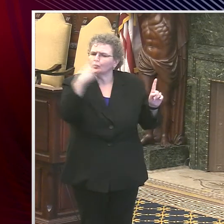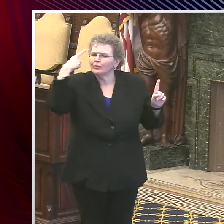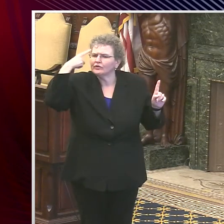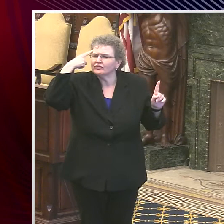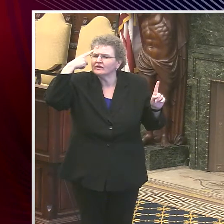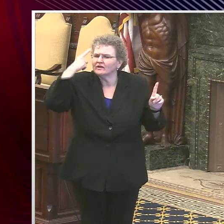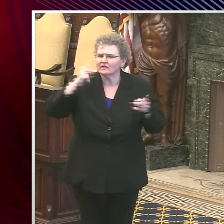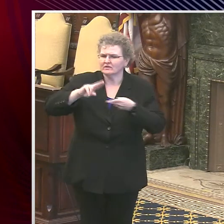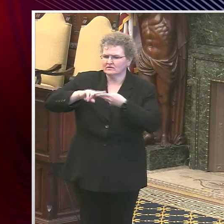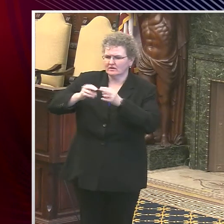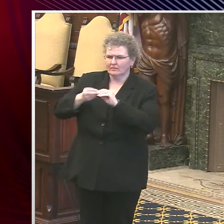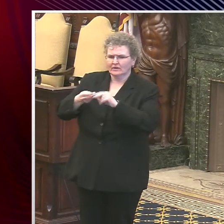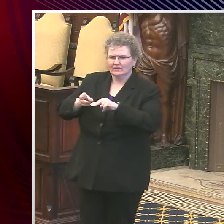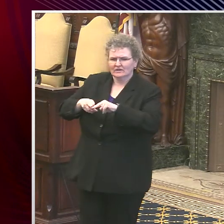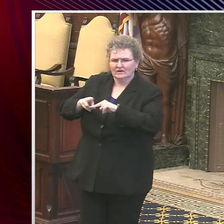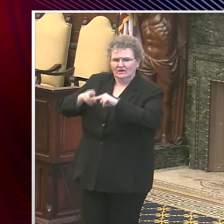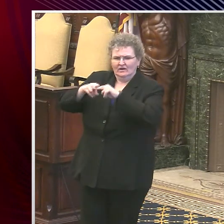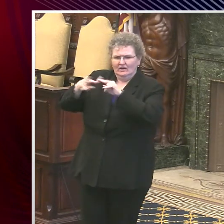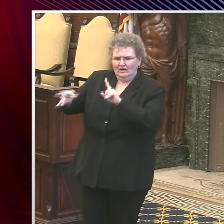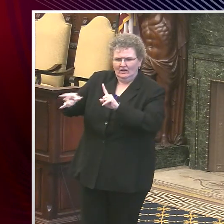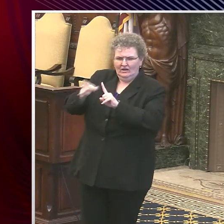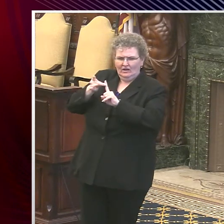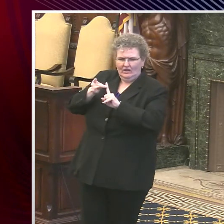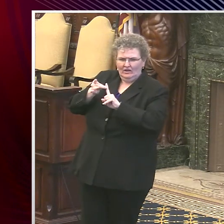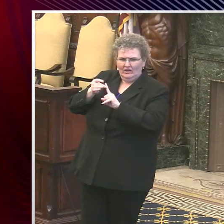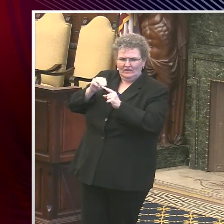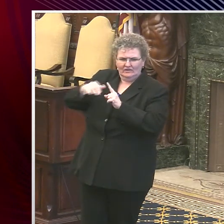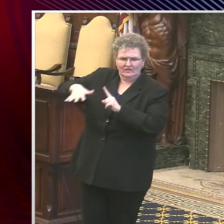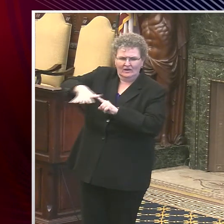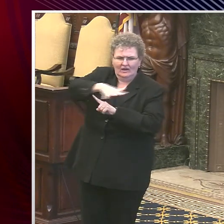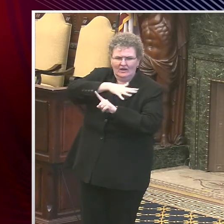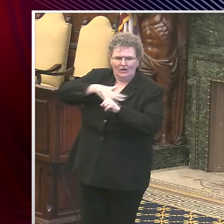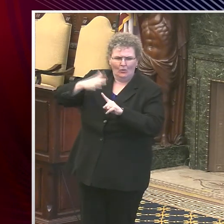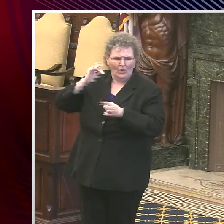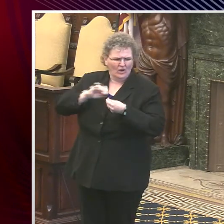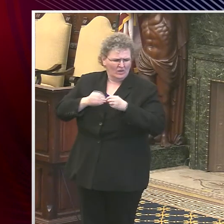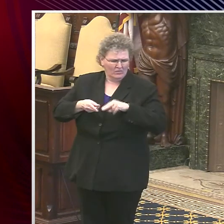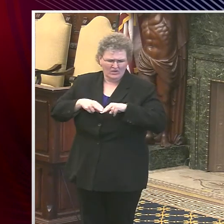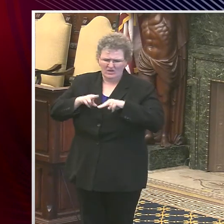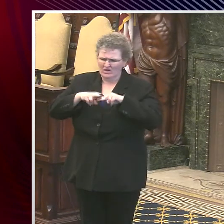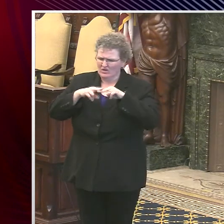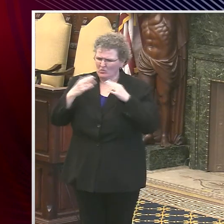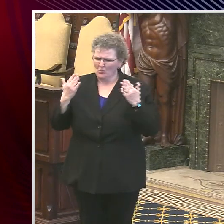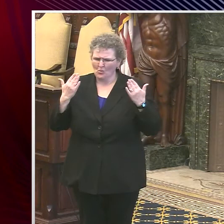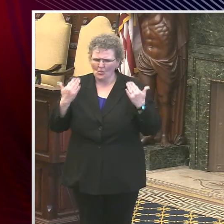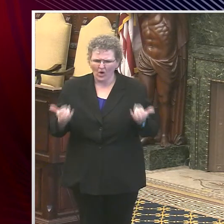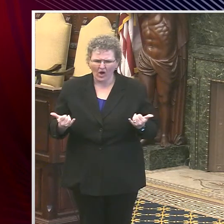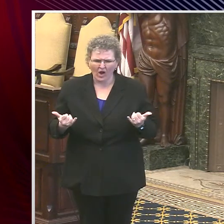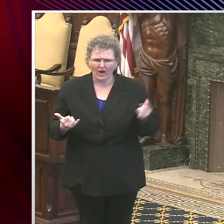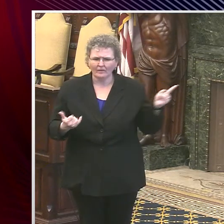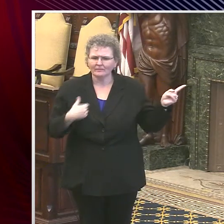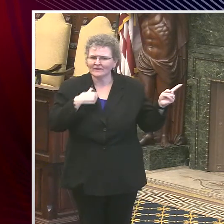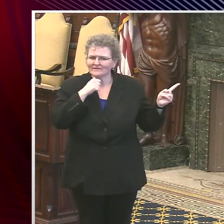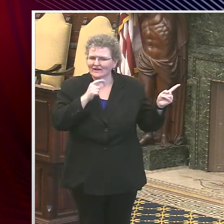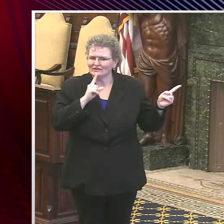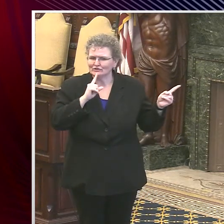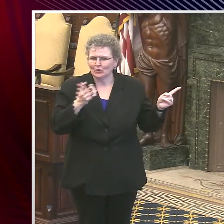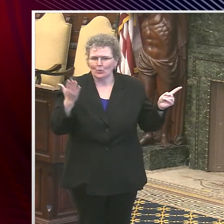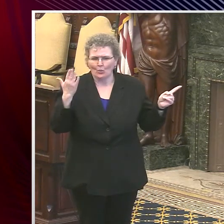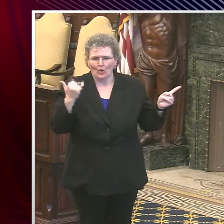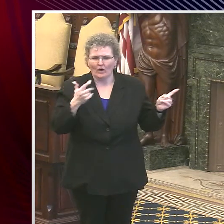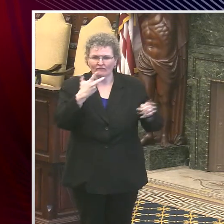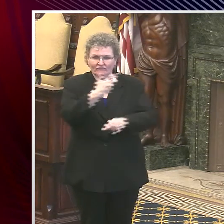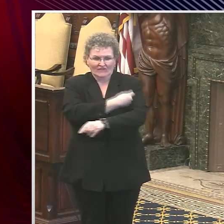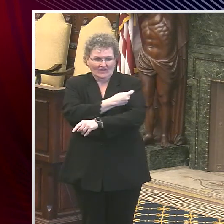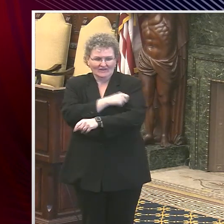of cases of COVID in the region? It's not clear. We don't think we've vaccinated enough people to make